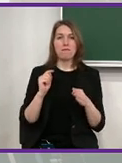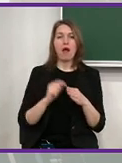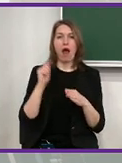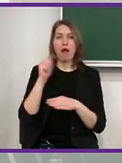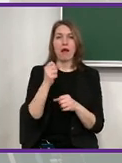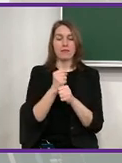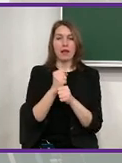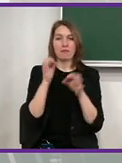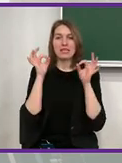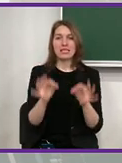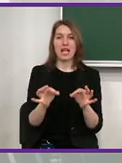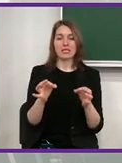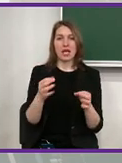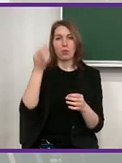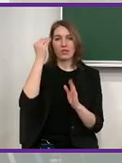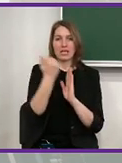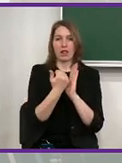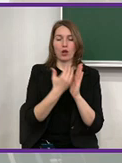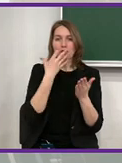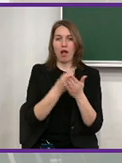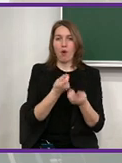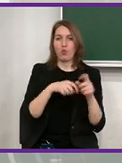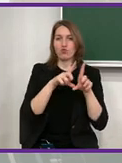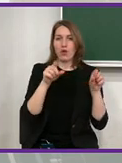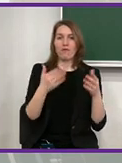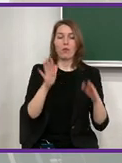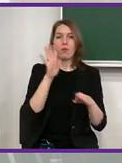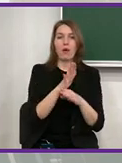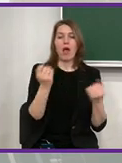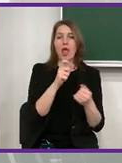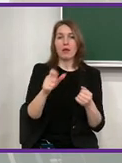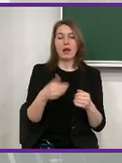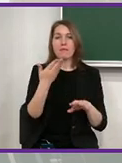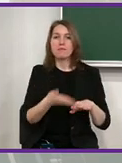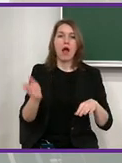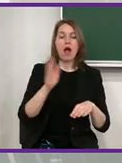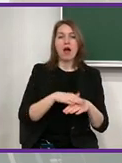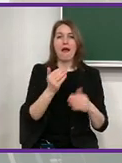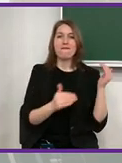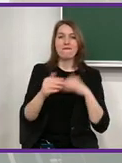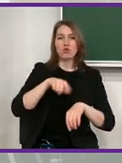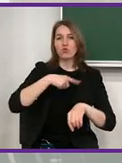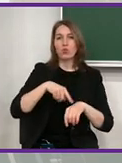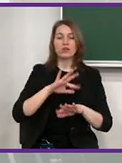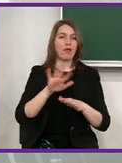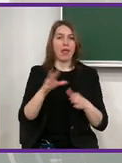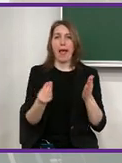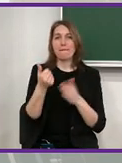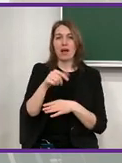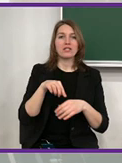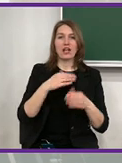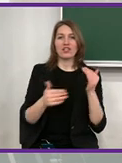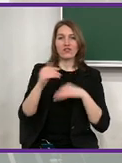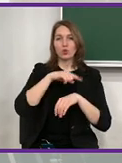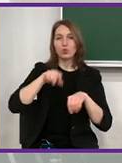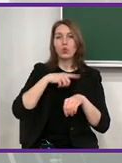moment, and the supplier is forced basically to violate occupational safety standards,